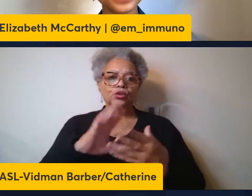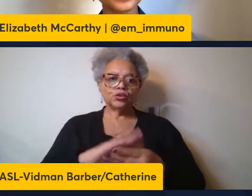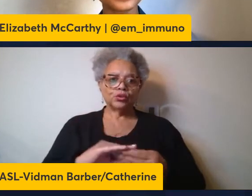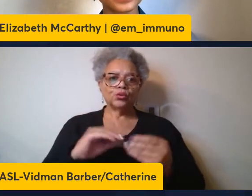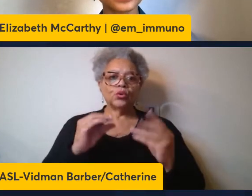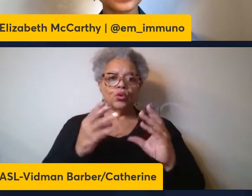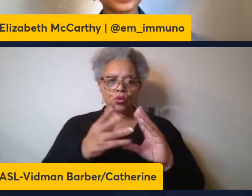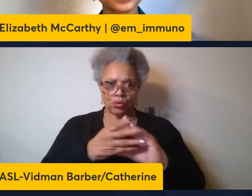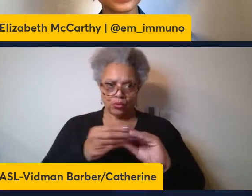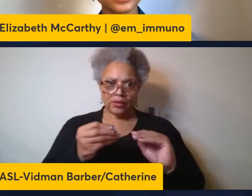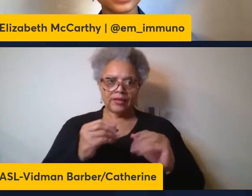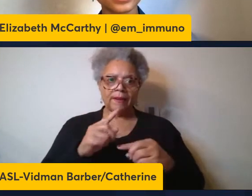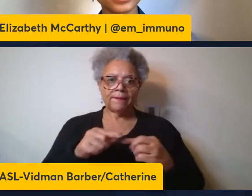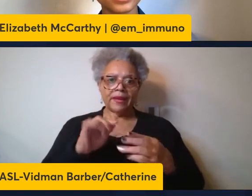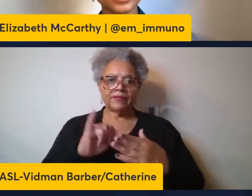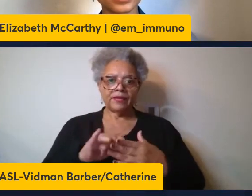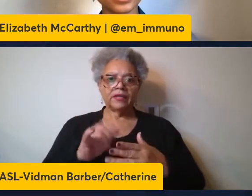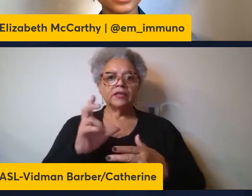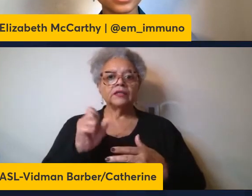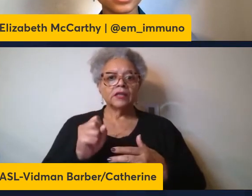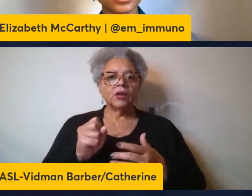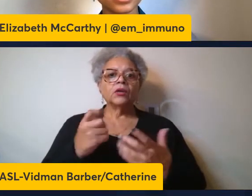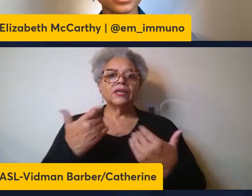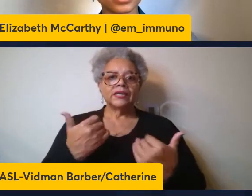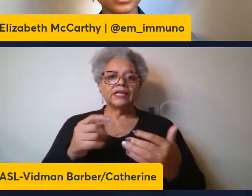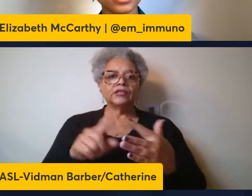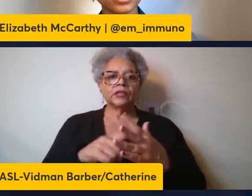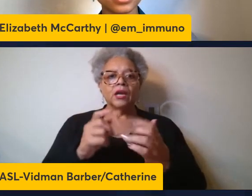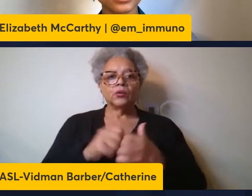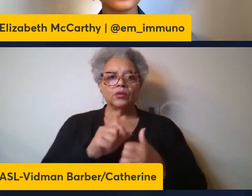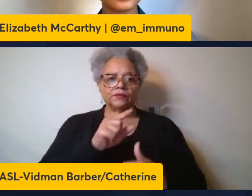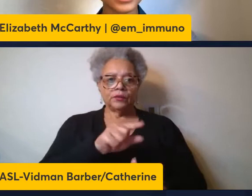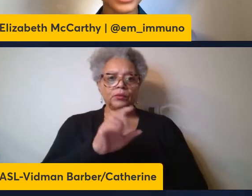this, and so yeah, let's start with you, Elizabeth.